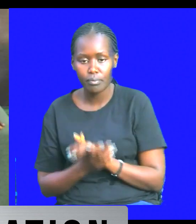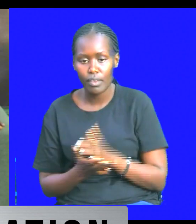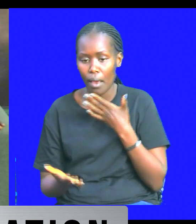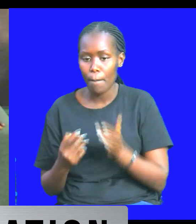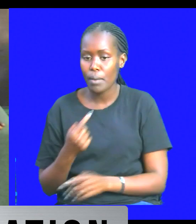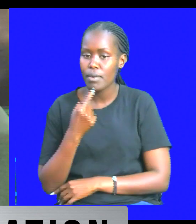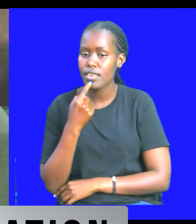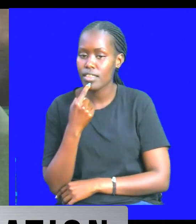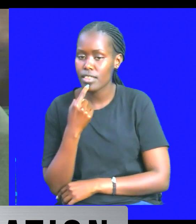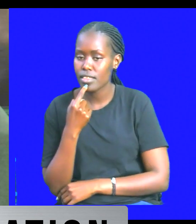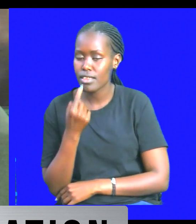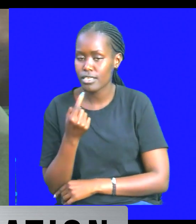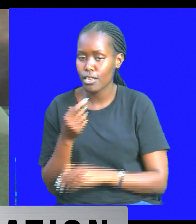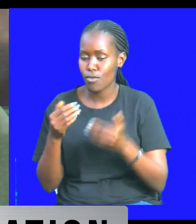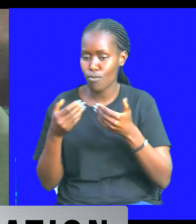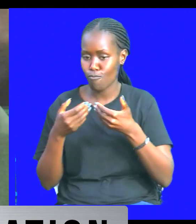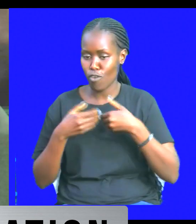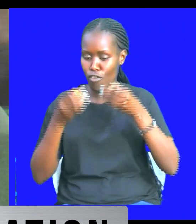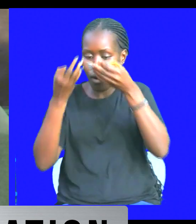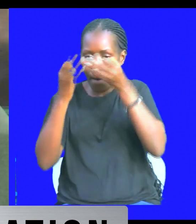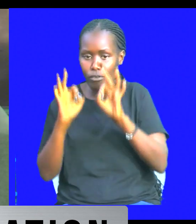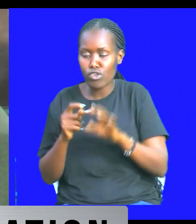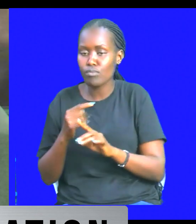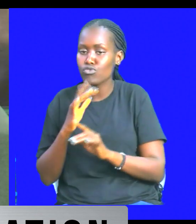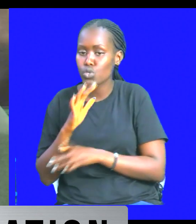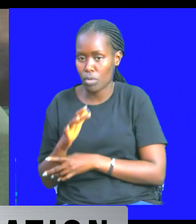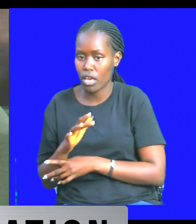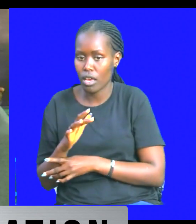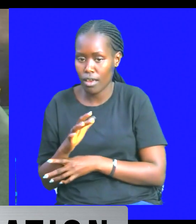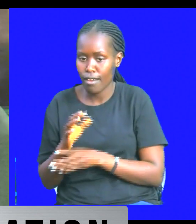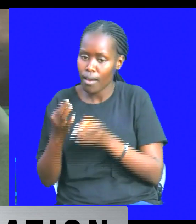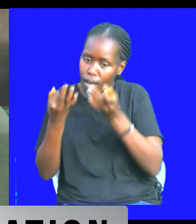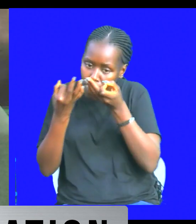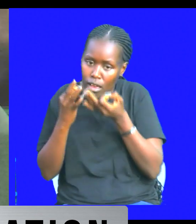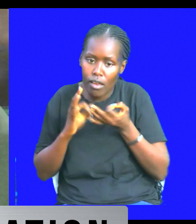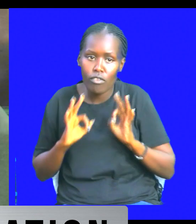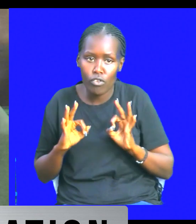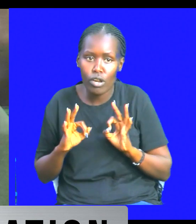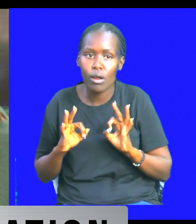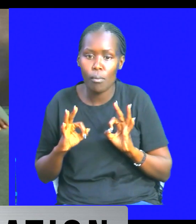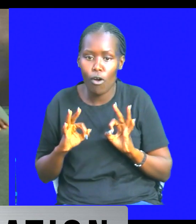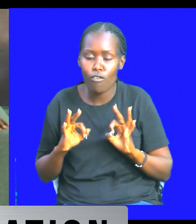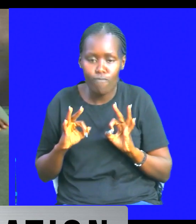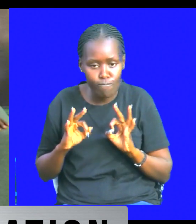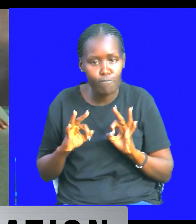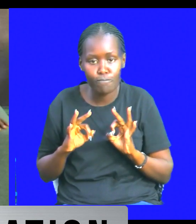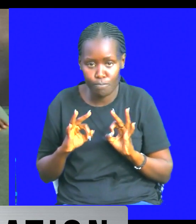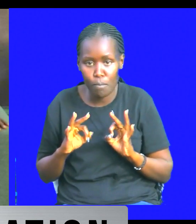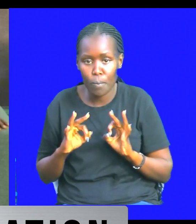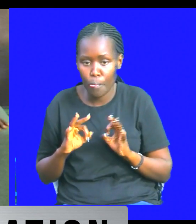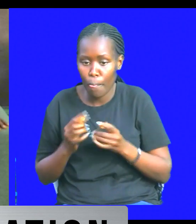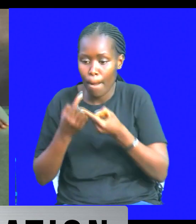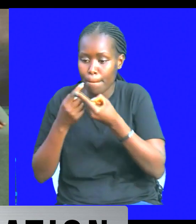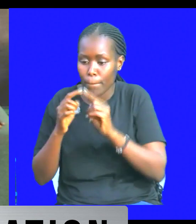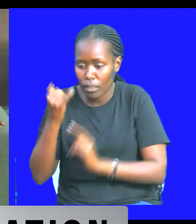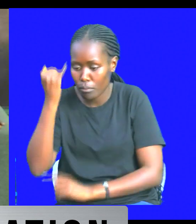you have the freedom to say what you want to say, to speak your mind, you freedom of conscience and what have you. But then, Jonah,